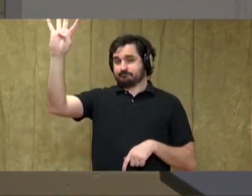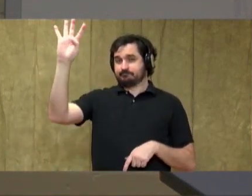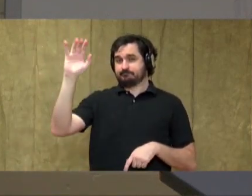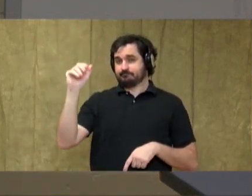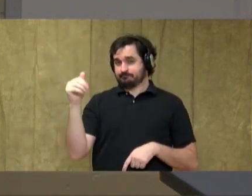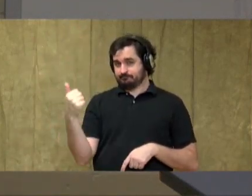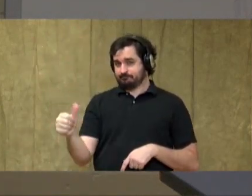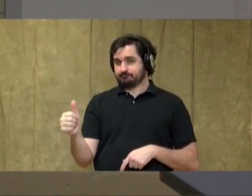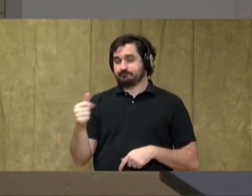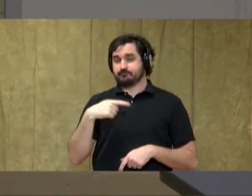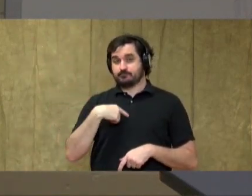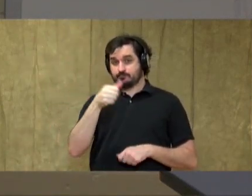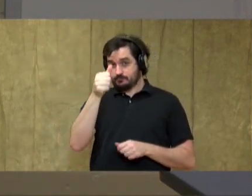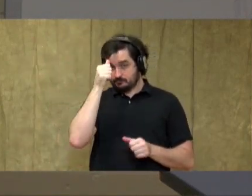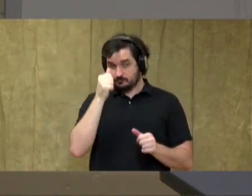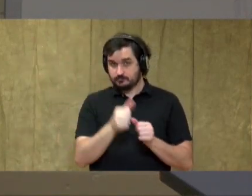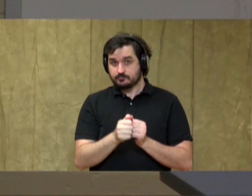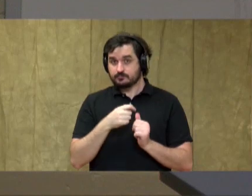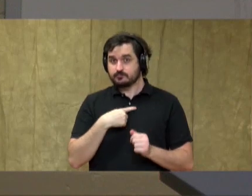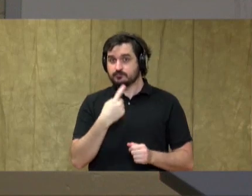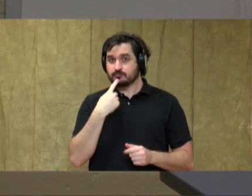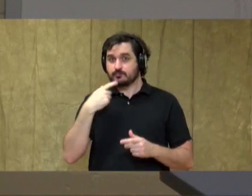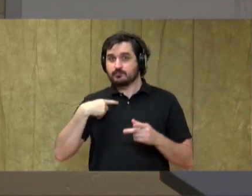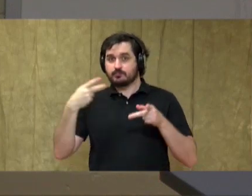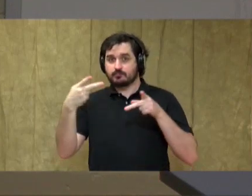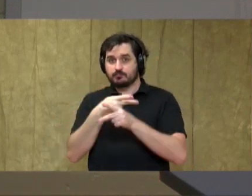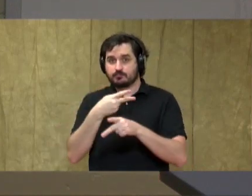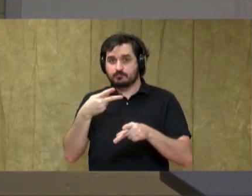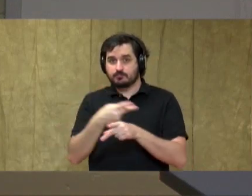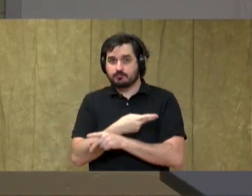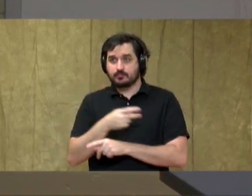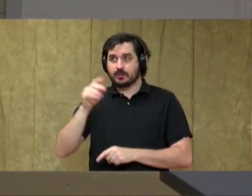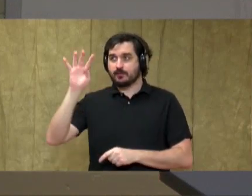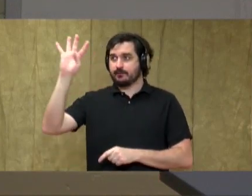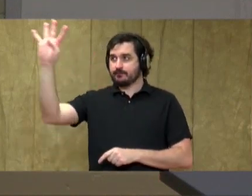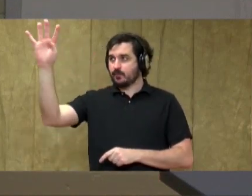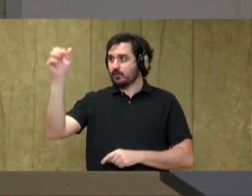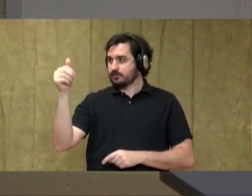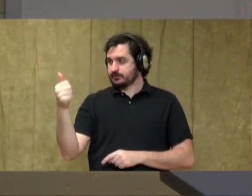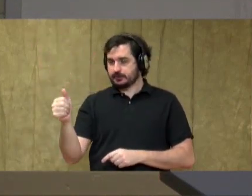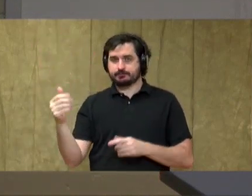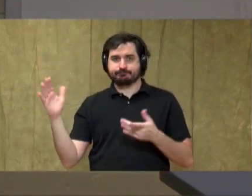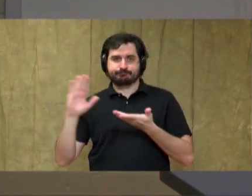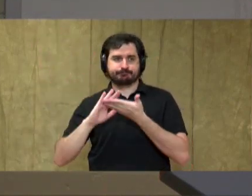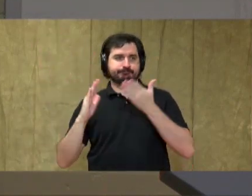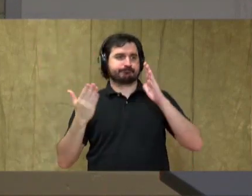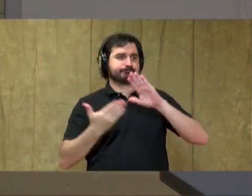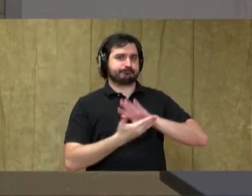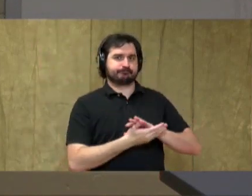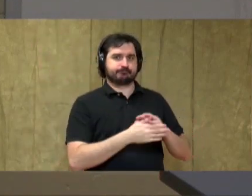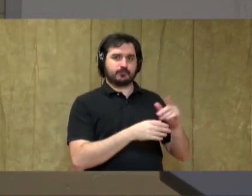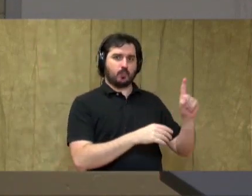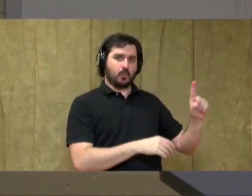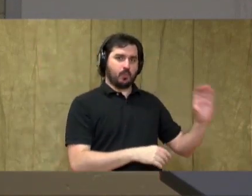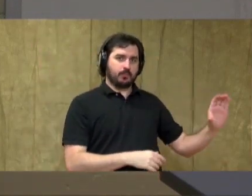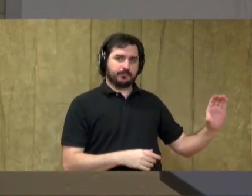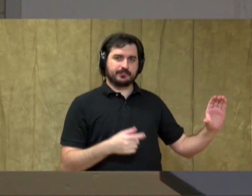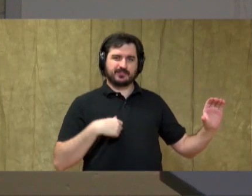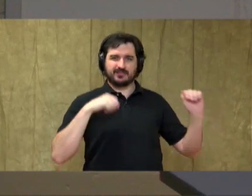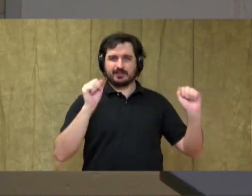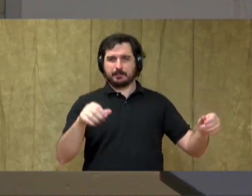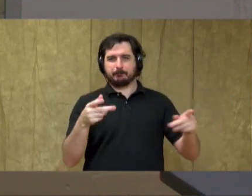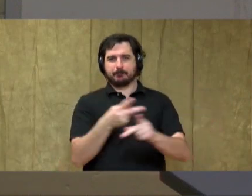can multiply when we're changing 4 tenths to 100. When we're changing tenths to hundredths, we can multiply by